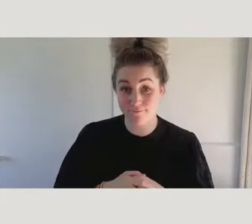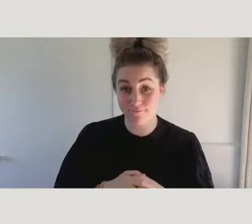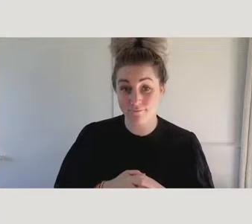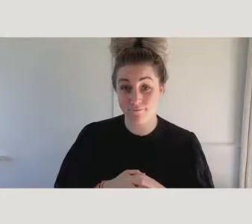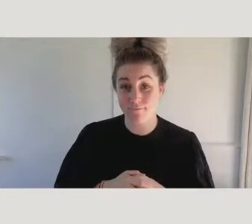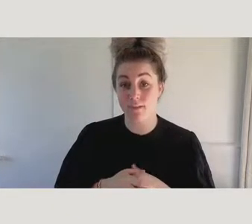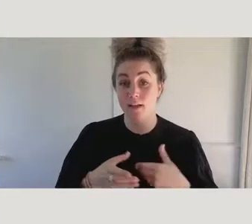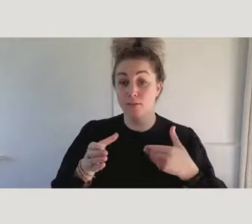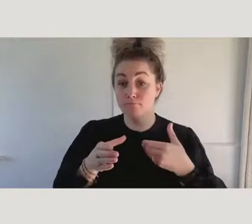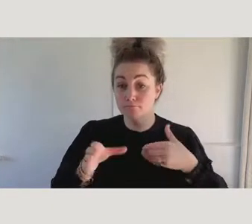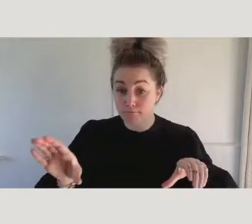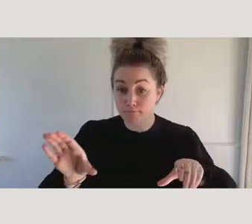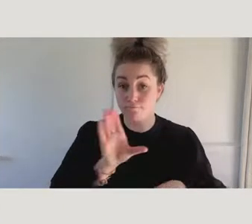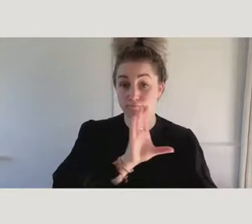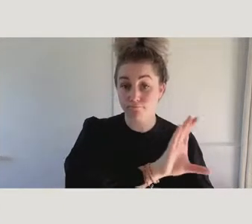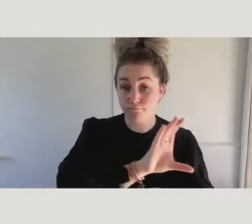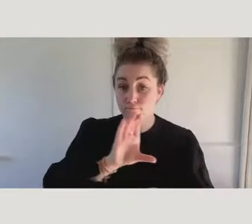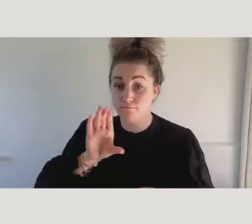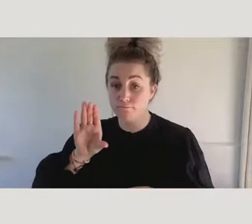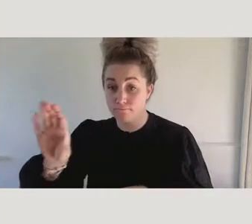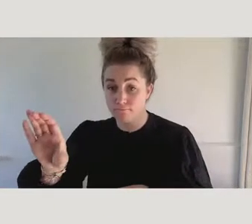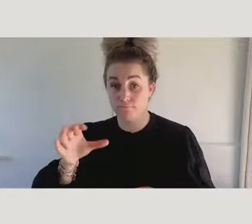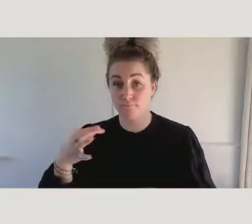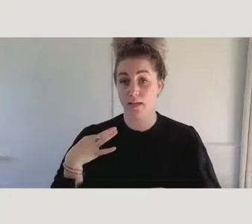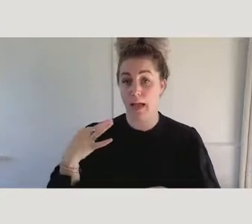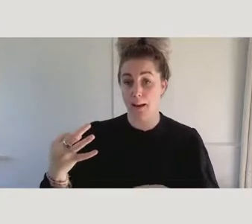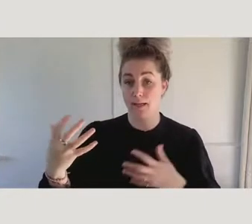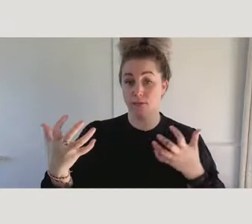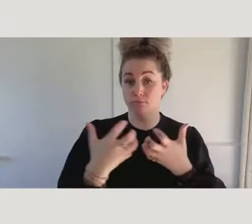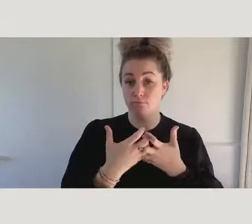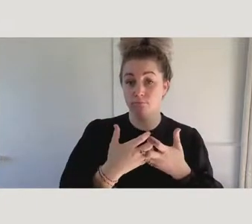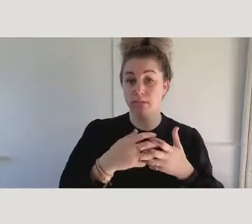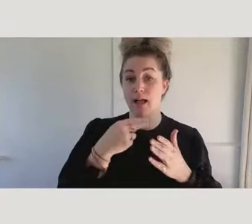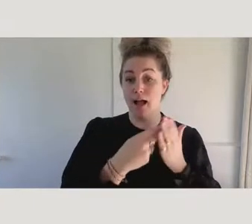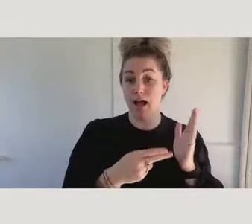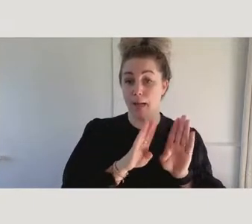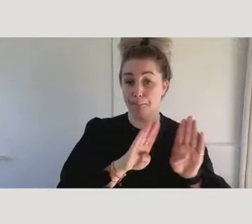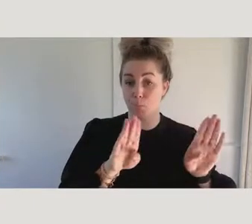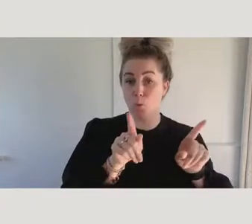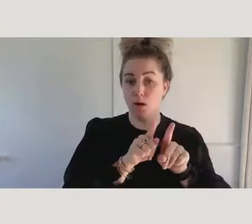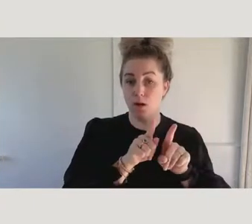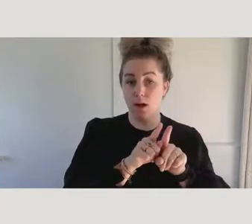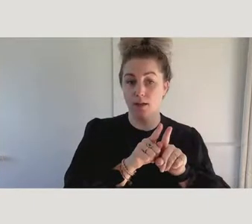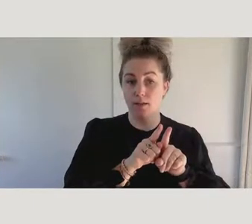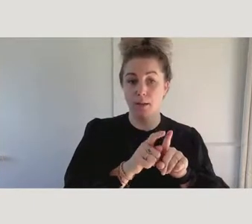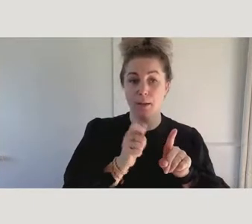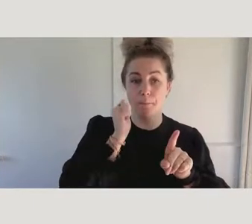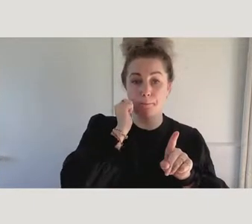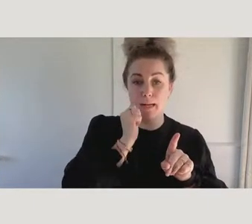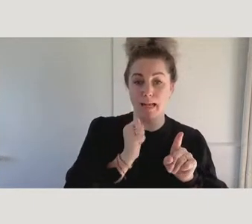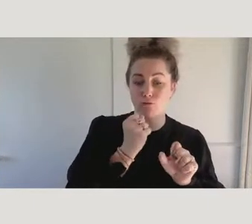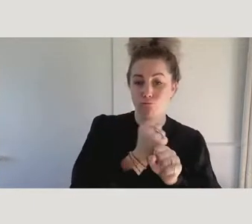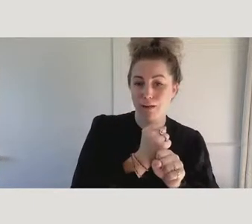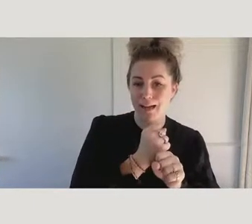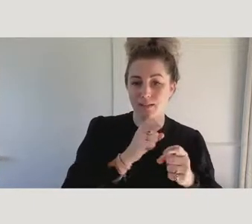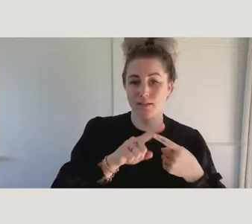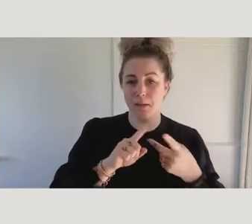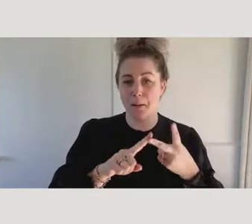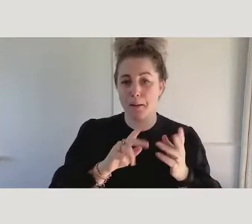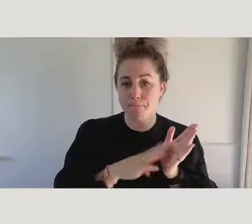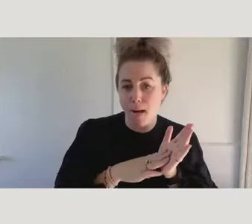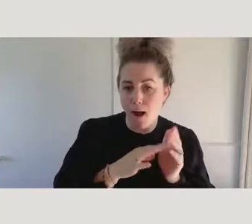into two funding rounds certain applications that met Arts board criteria such as black Grace Mile and style